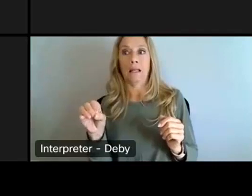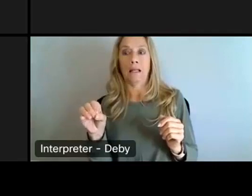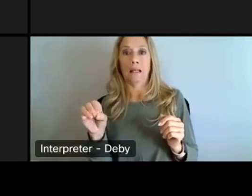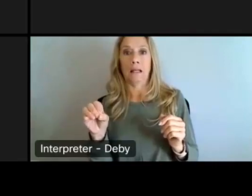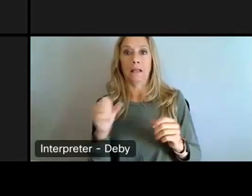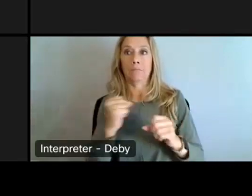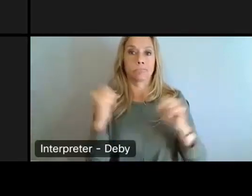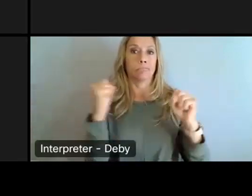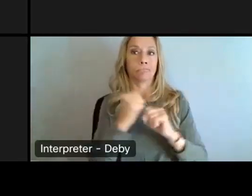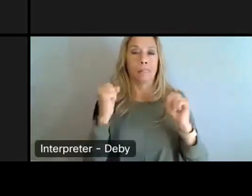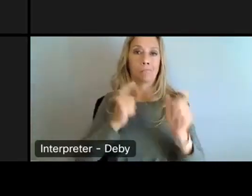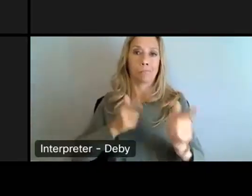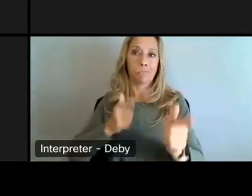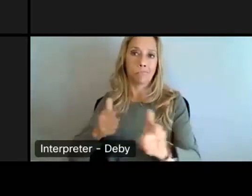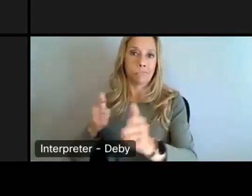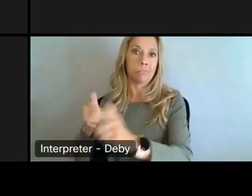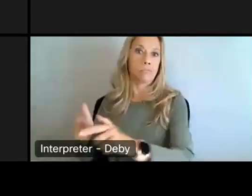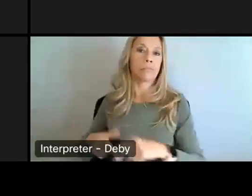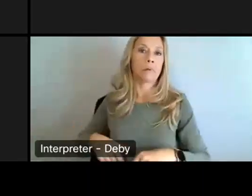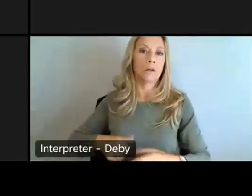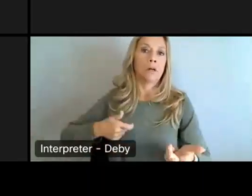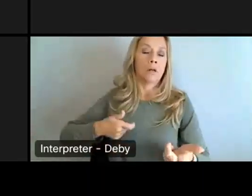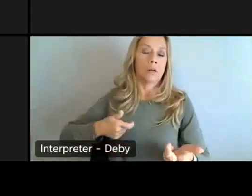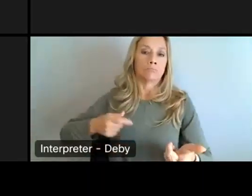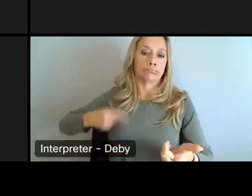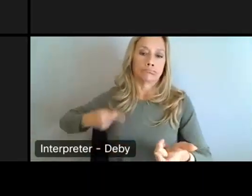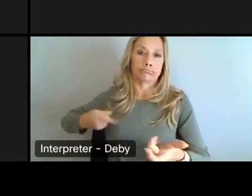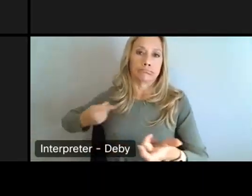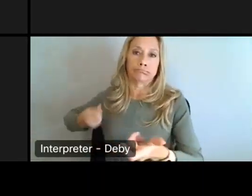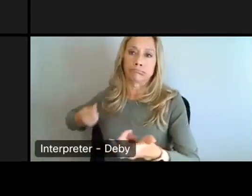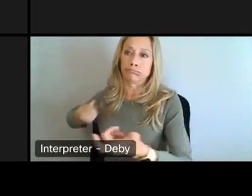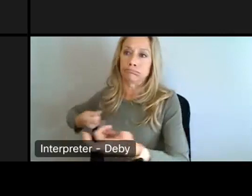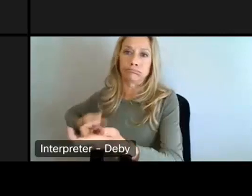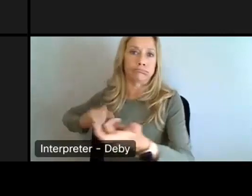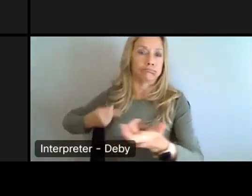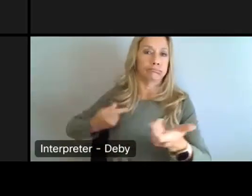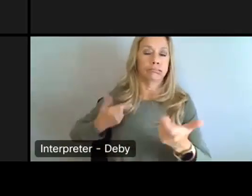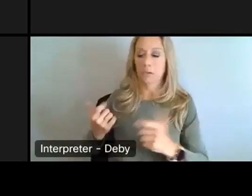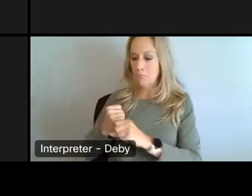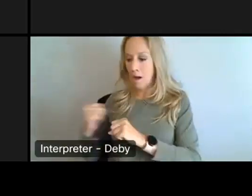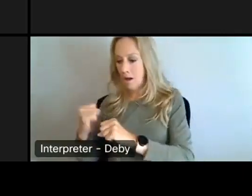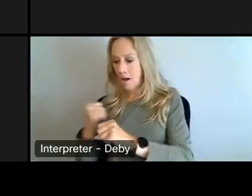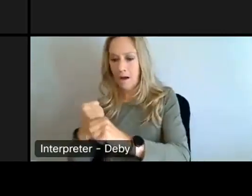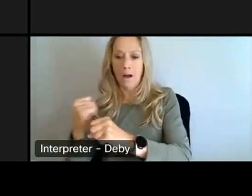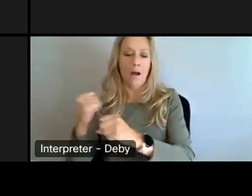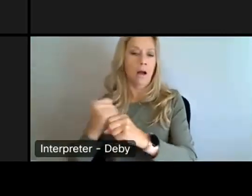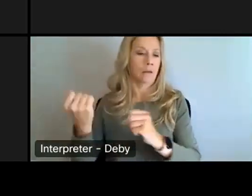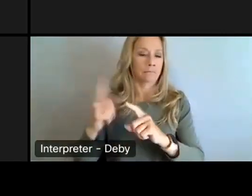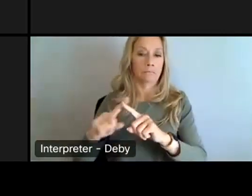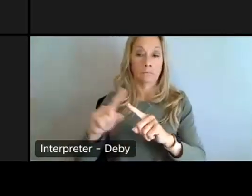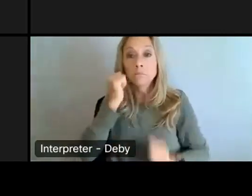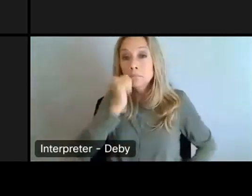that could be gunfire, that could be mortar rounds going off, artillery, roadside bombs. And that was every single